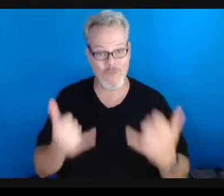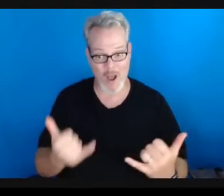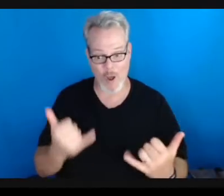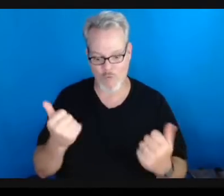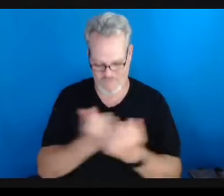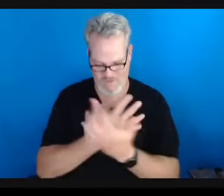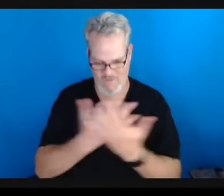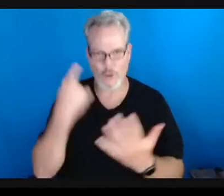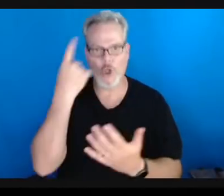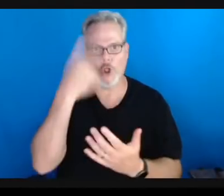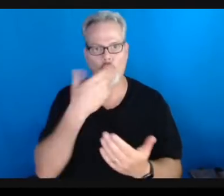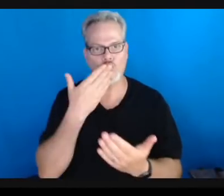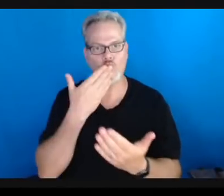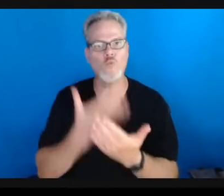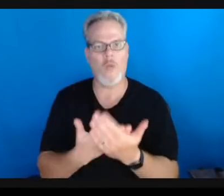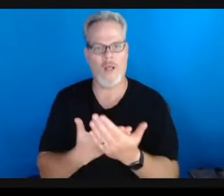Zone.